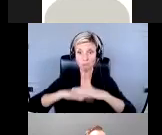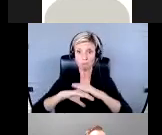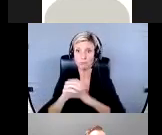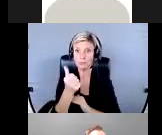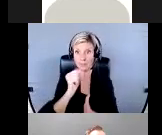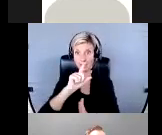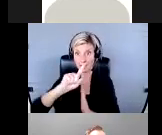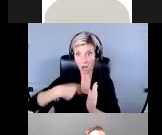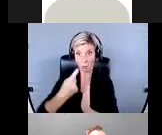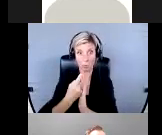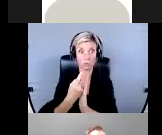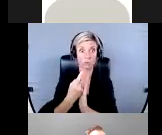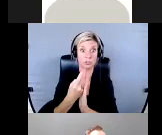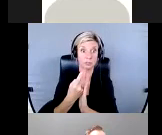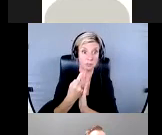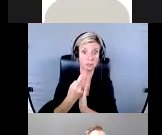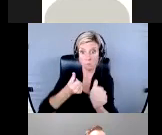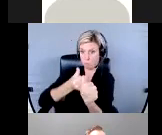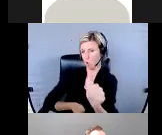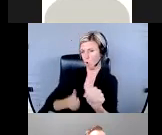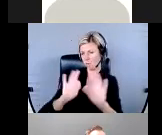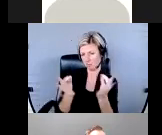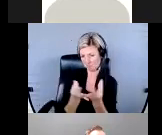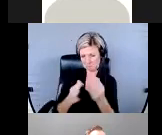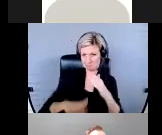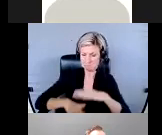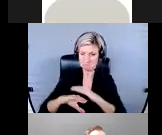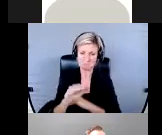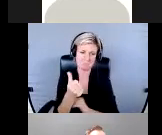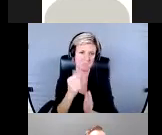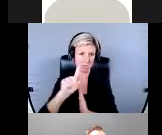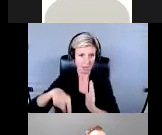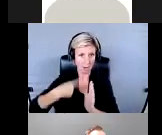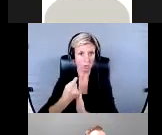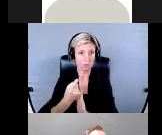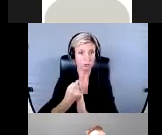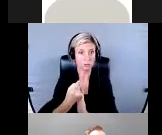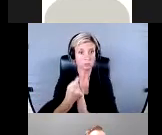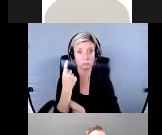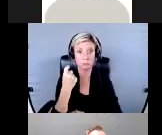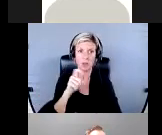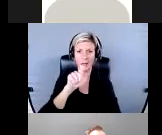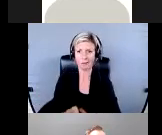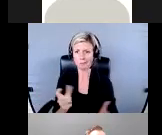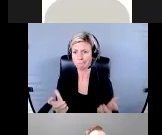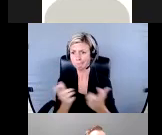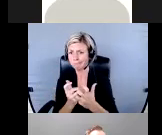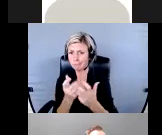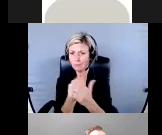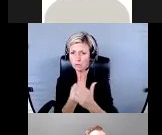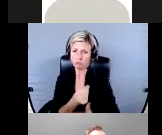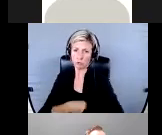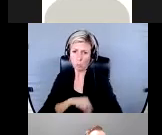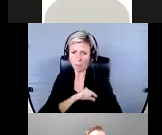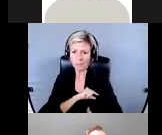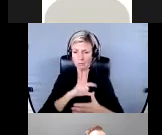no eligibility criteria. It's all the only qualifying piece is that it has to be intergenerational. There has